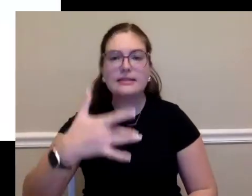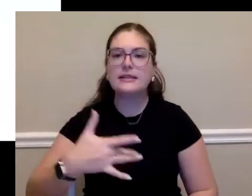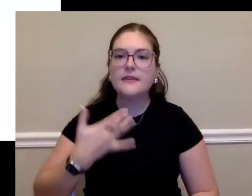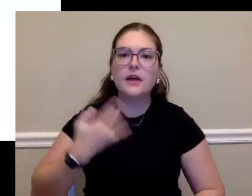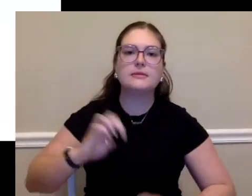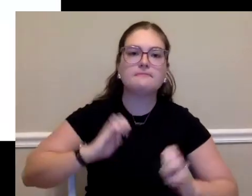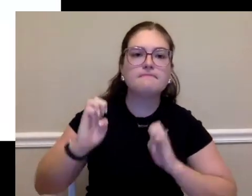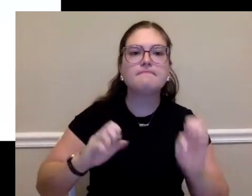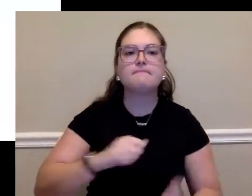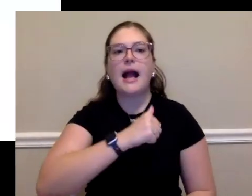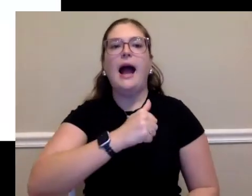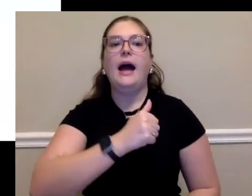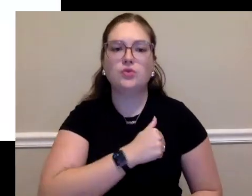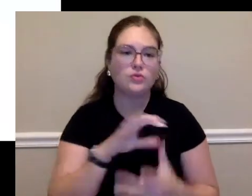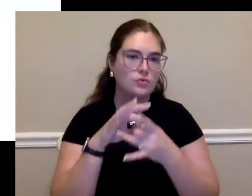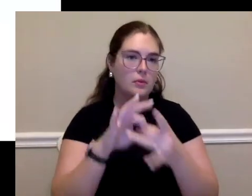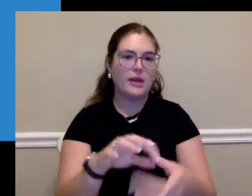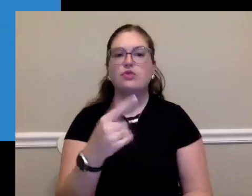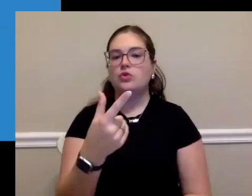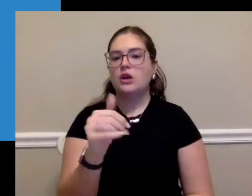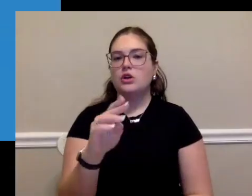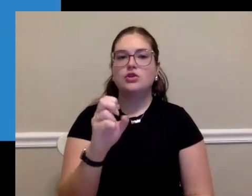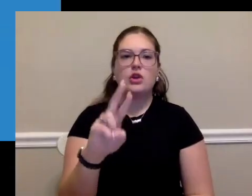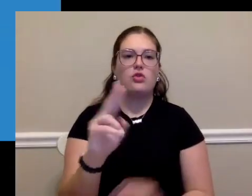about these gender neutral terms?